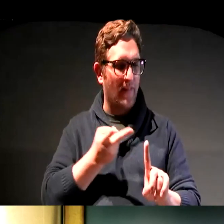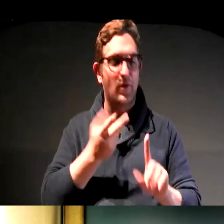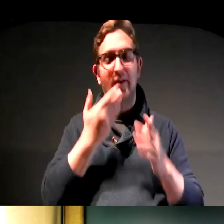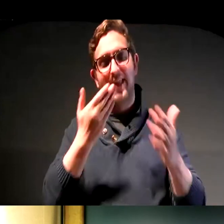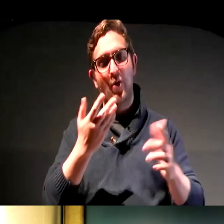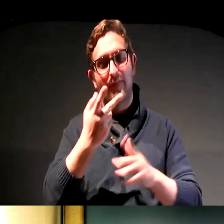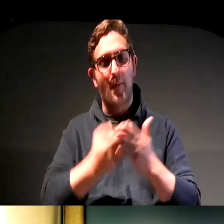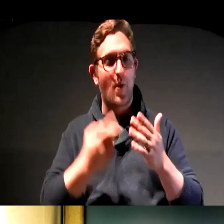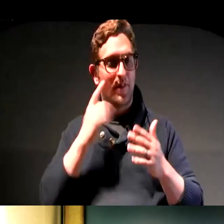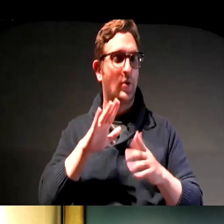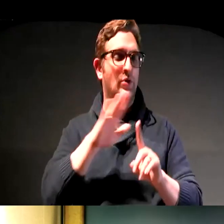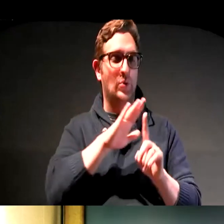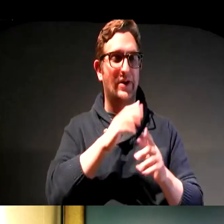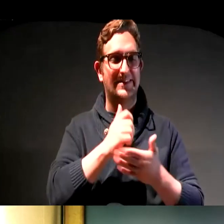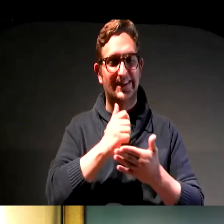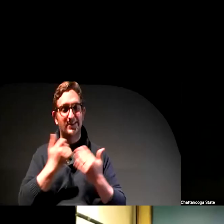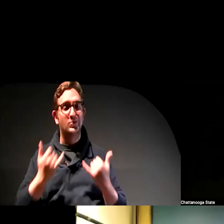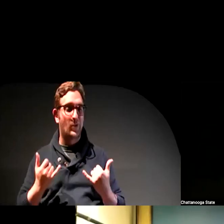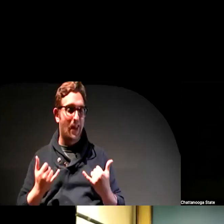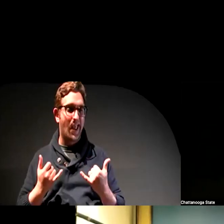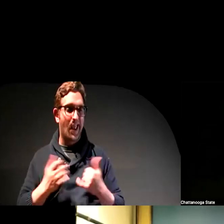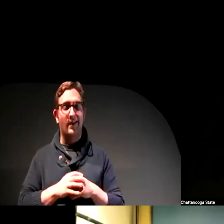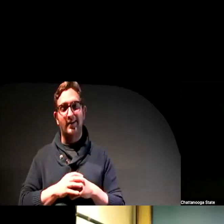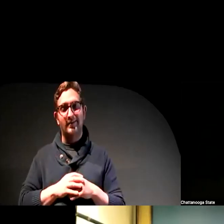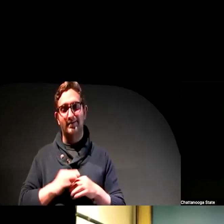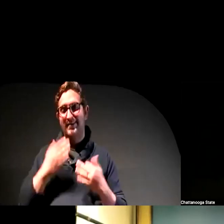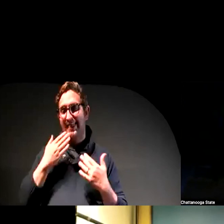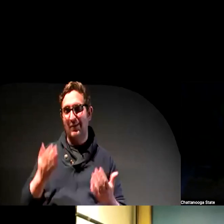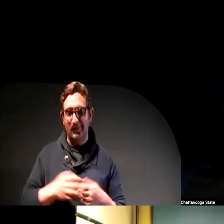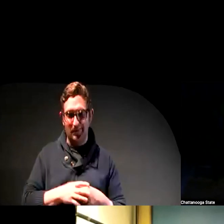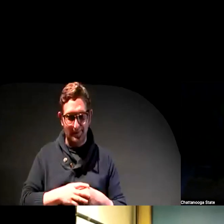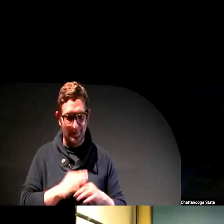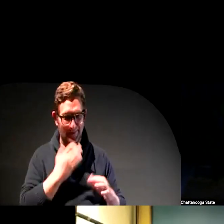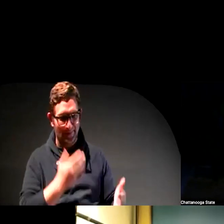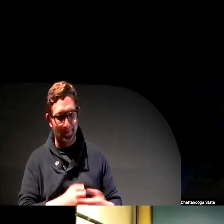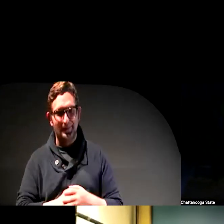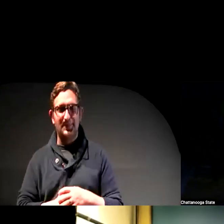of your assistance today. Thank you for having me. Thank you.